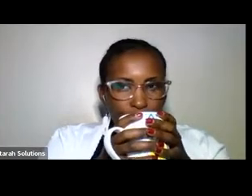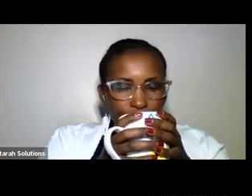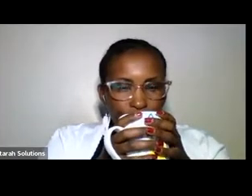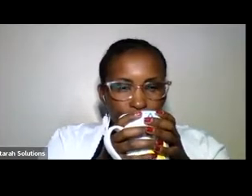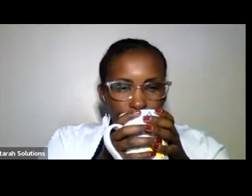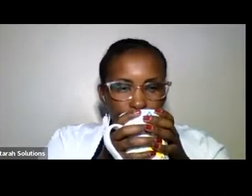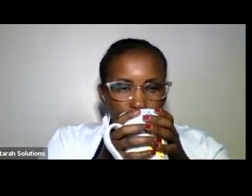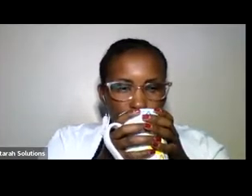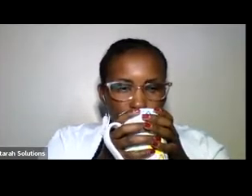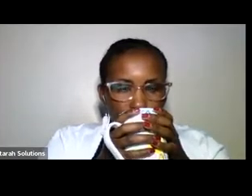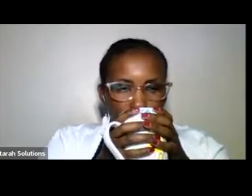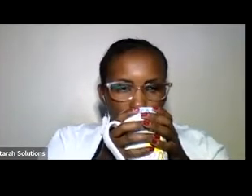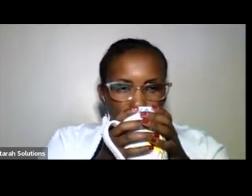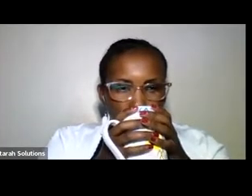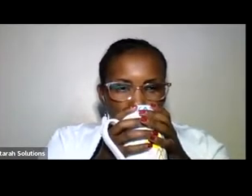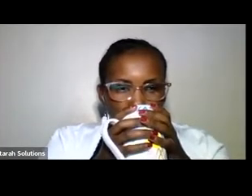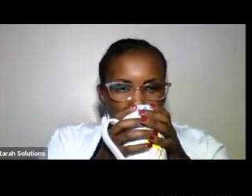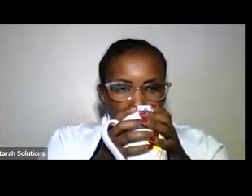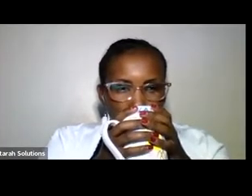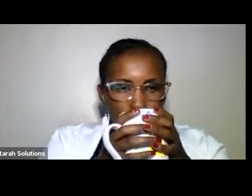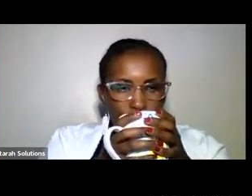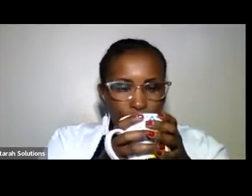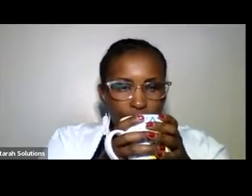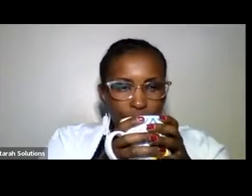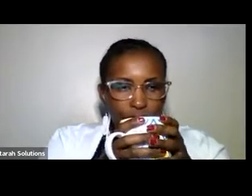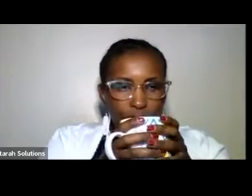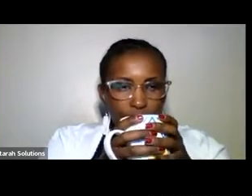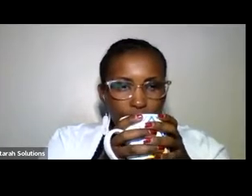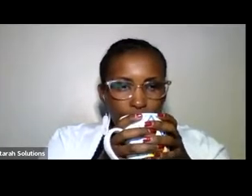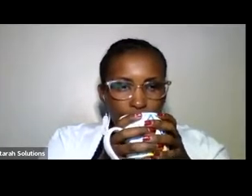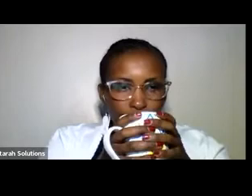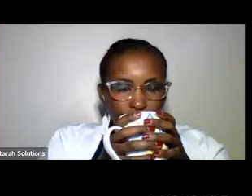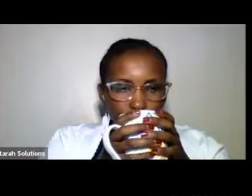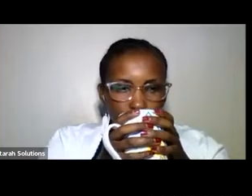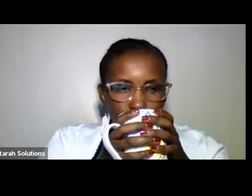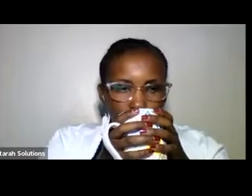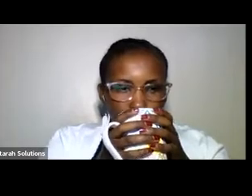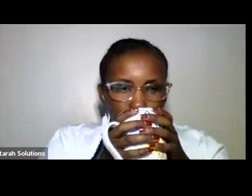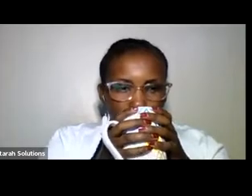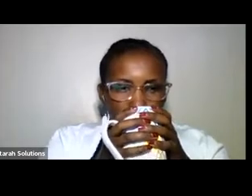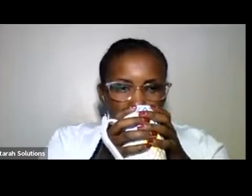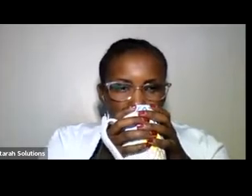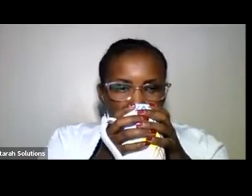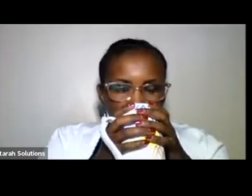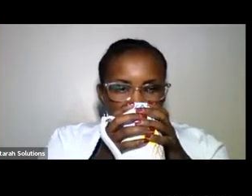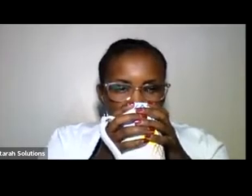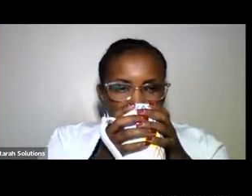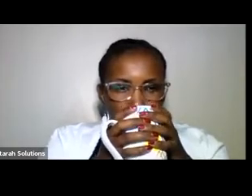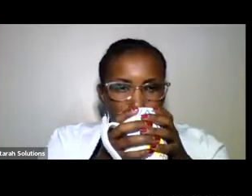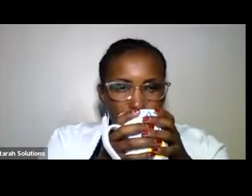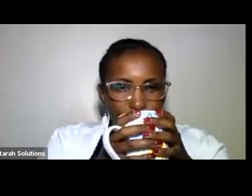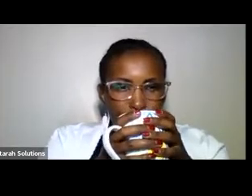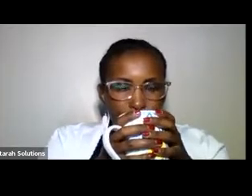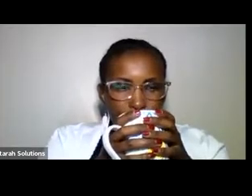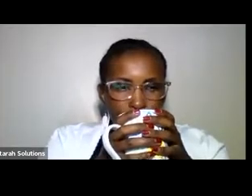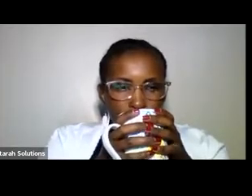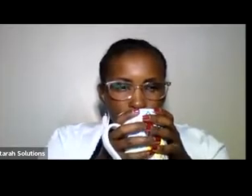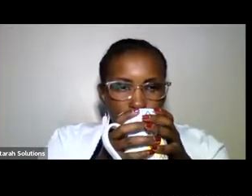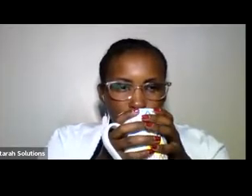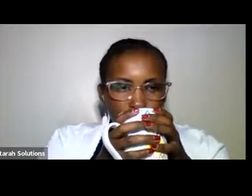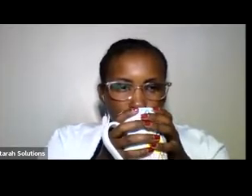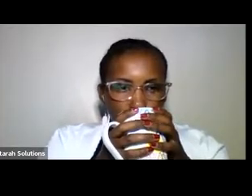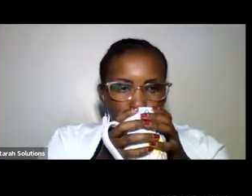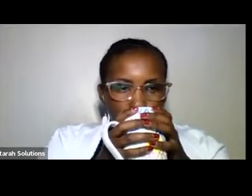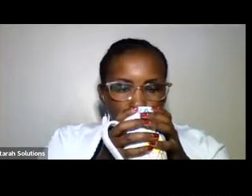then they have the differences then which can progress. So let's also work on sharpening our listening skills, so that